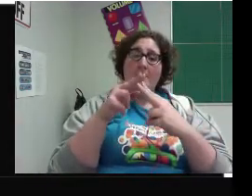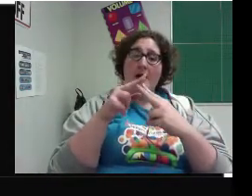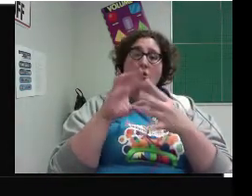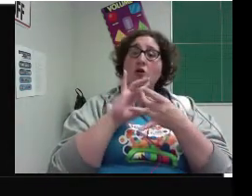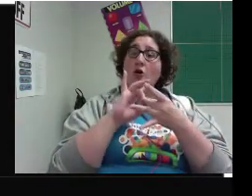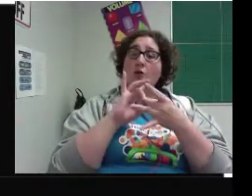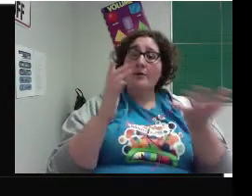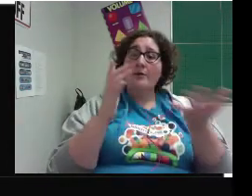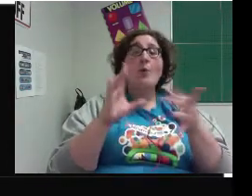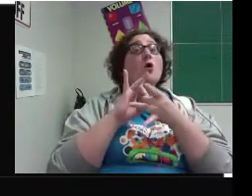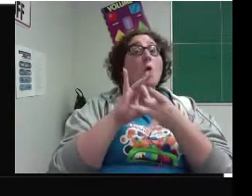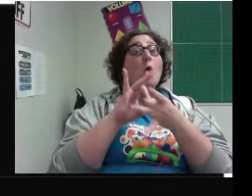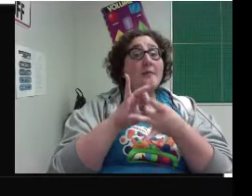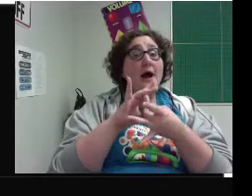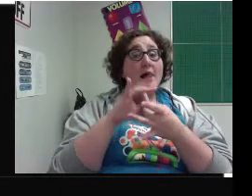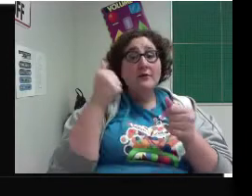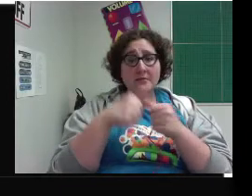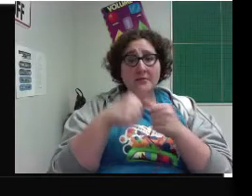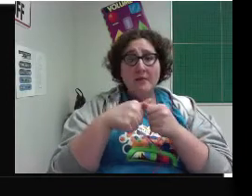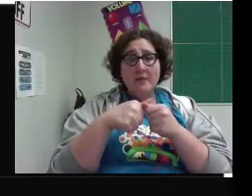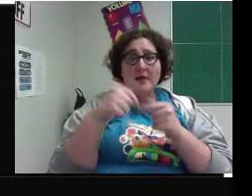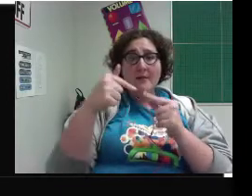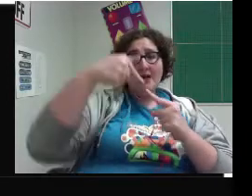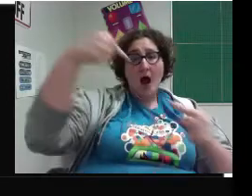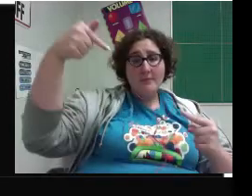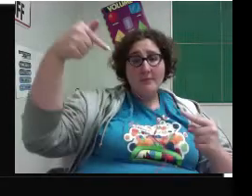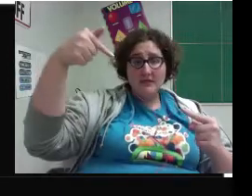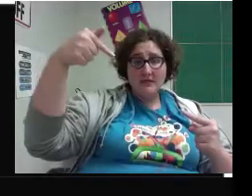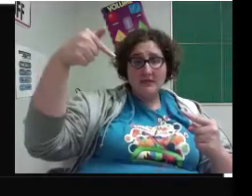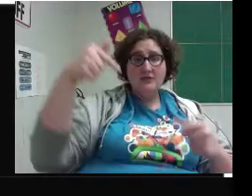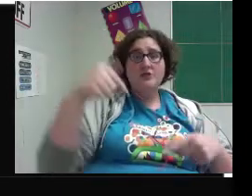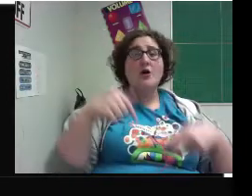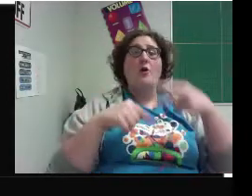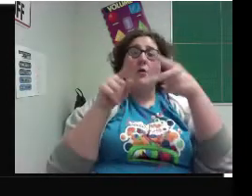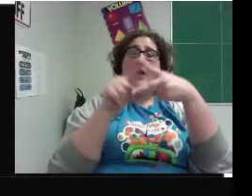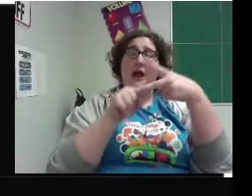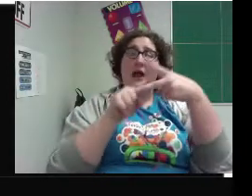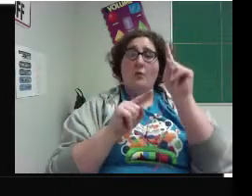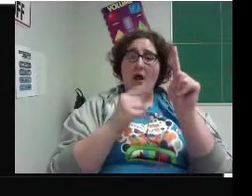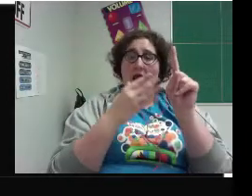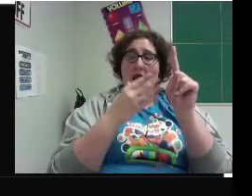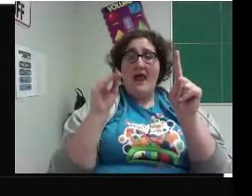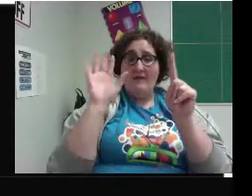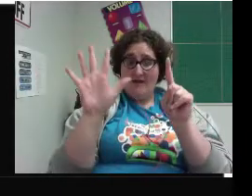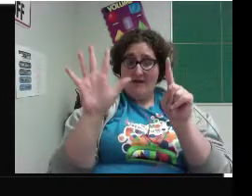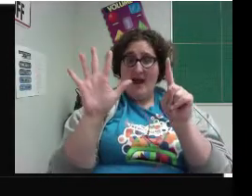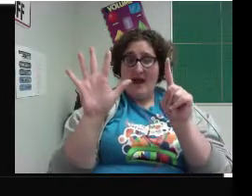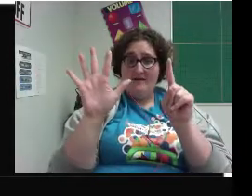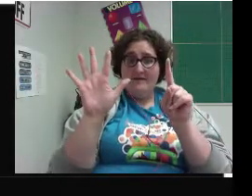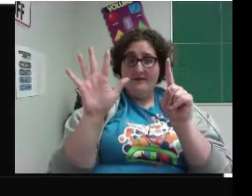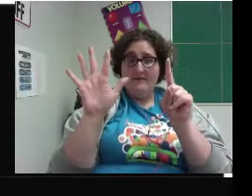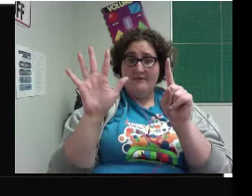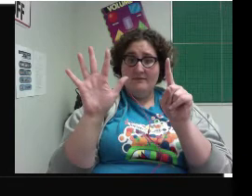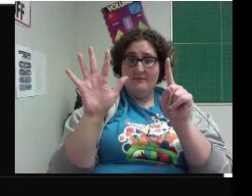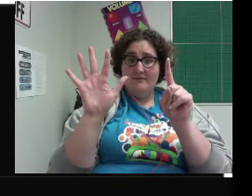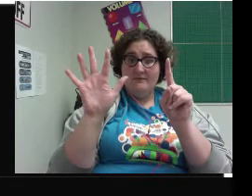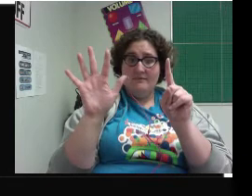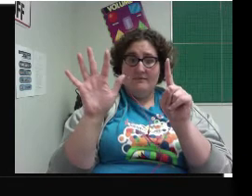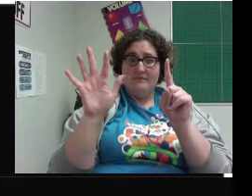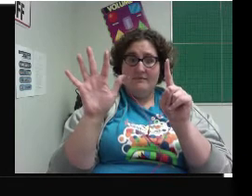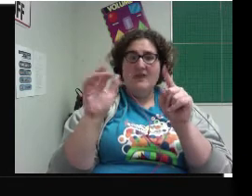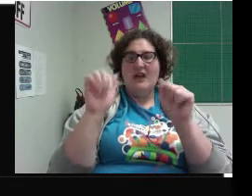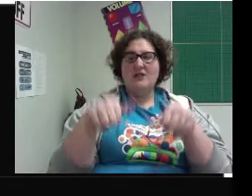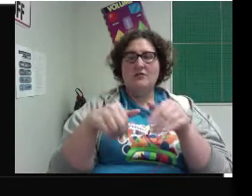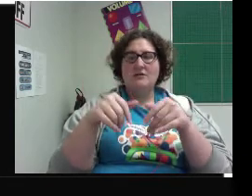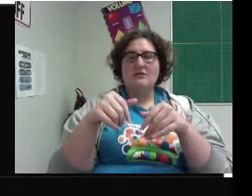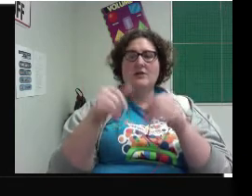corresponding angles, we know it's going to be angle 1 and angle 5. So instead of saying congruent, we can use the